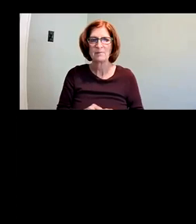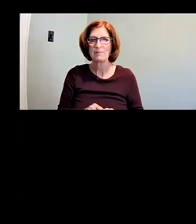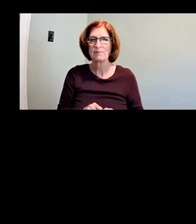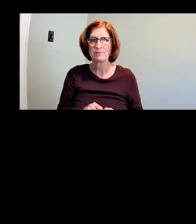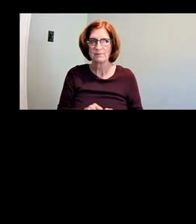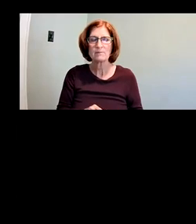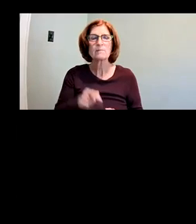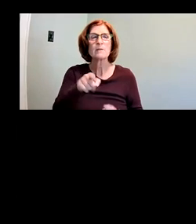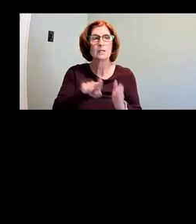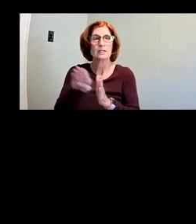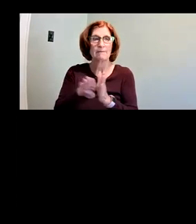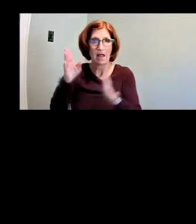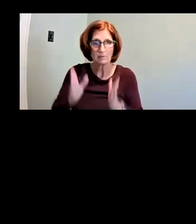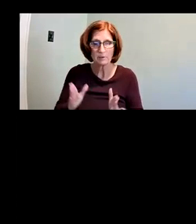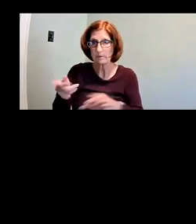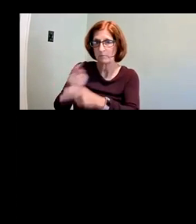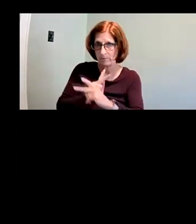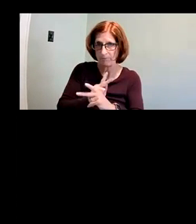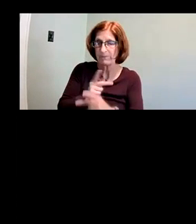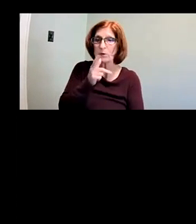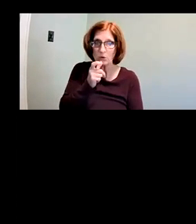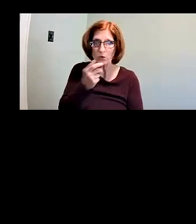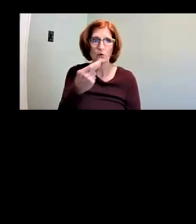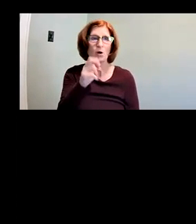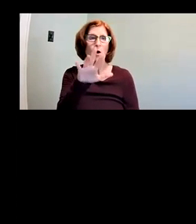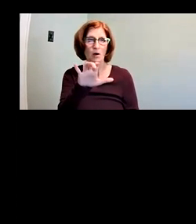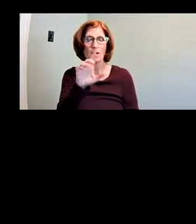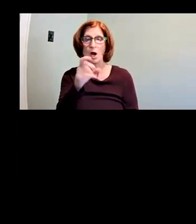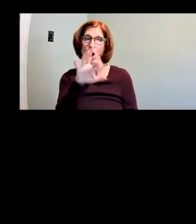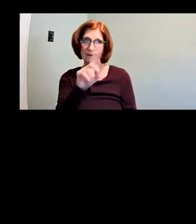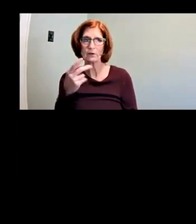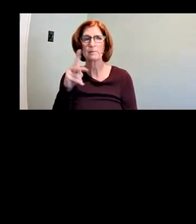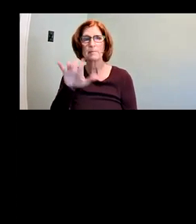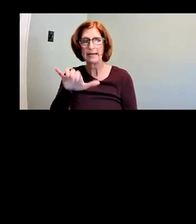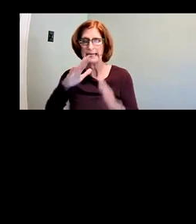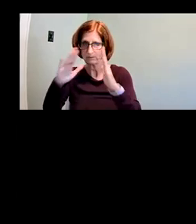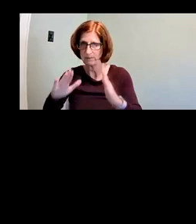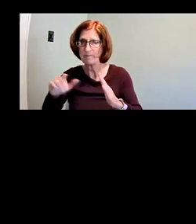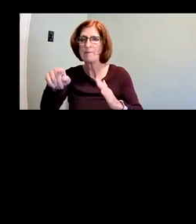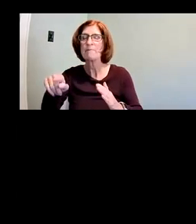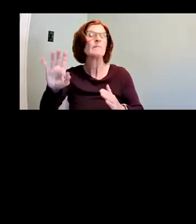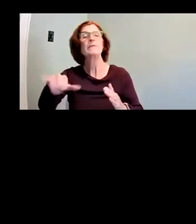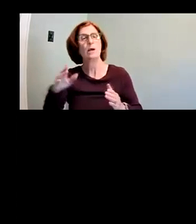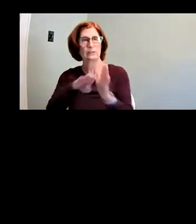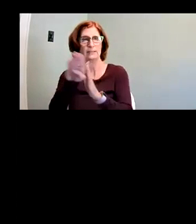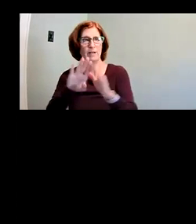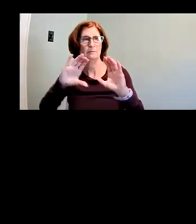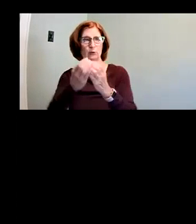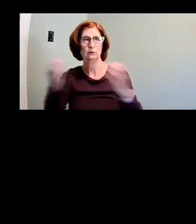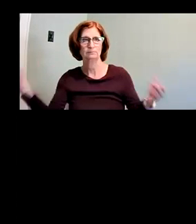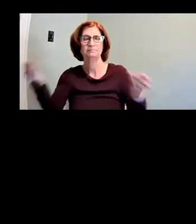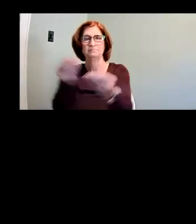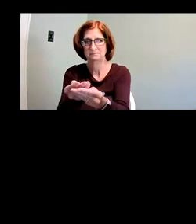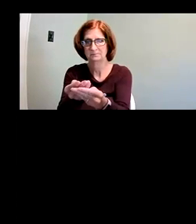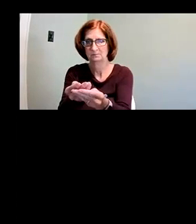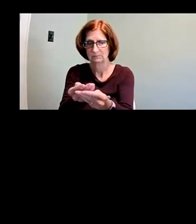The developer and borrower here is Harvard Beatty Housing LLC, which is an entity that was formed by Trek Development Group to carry out this